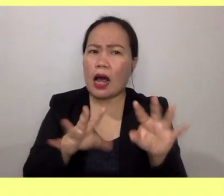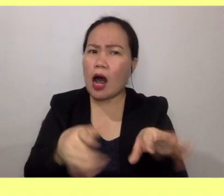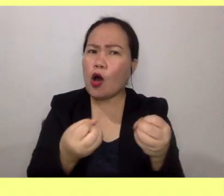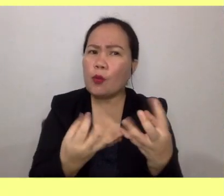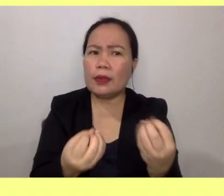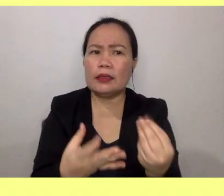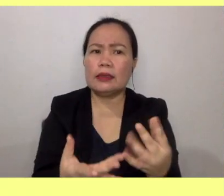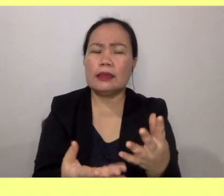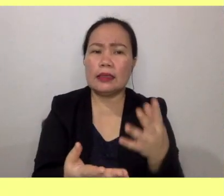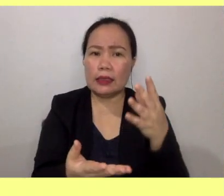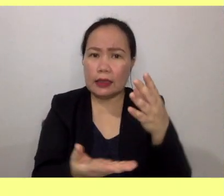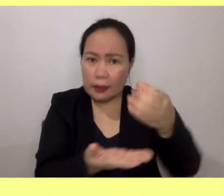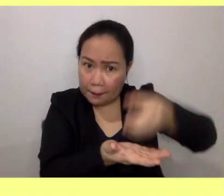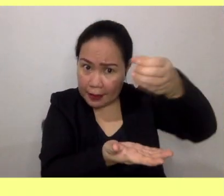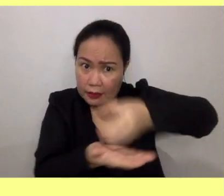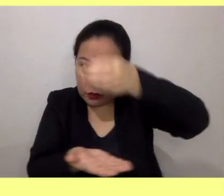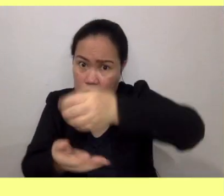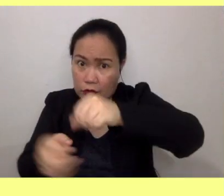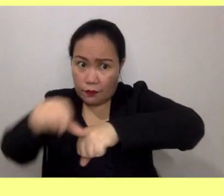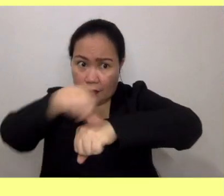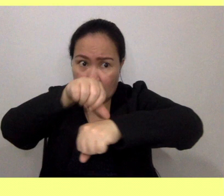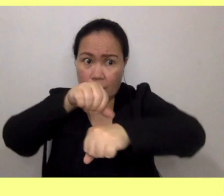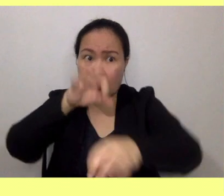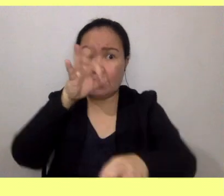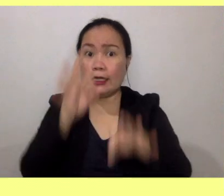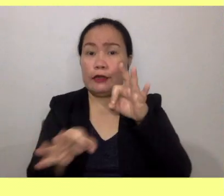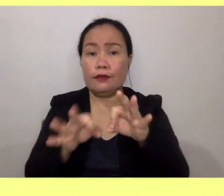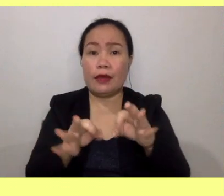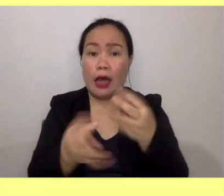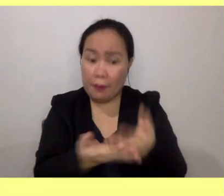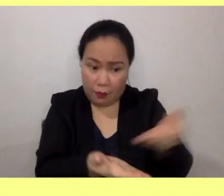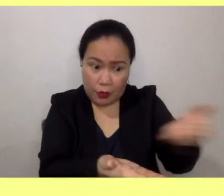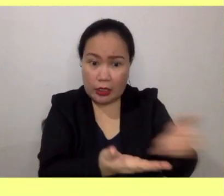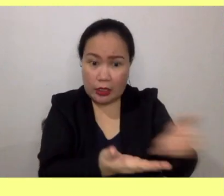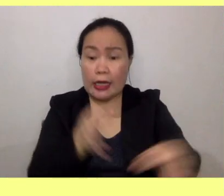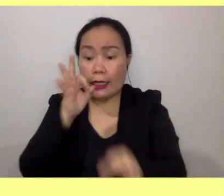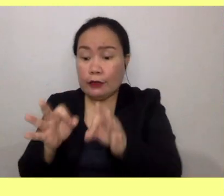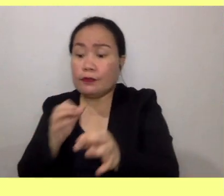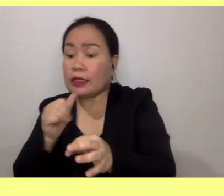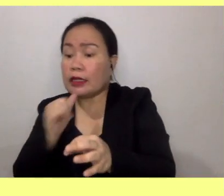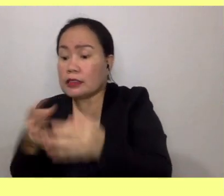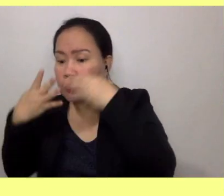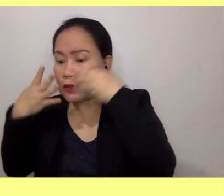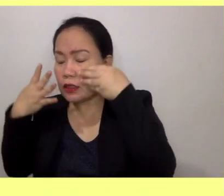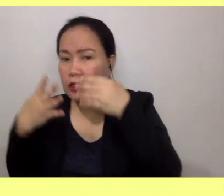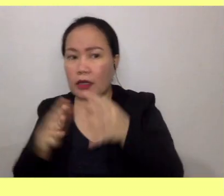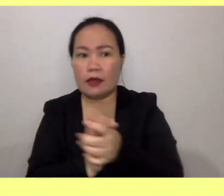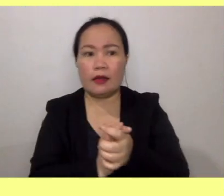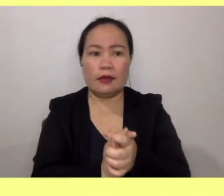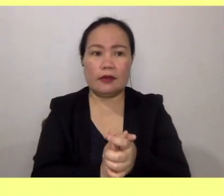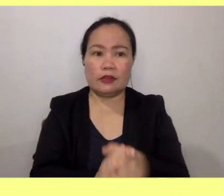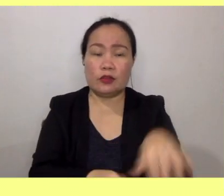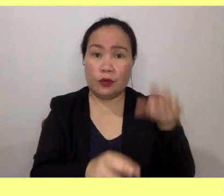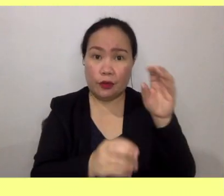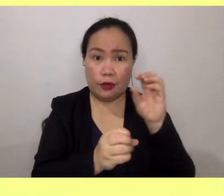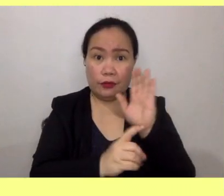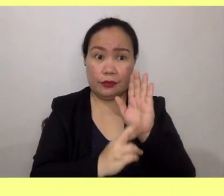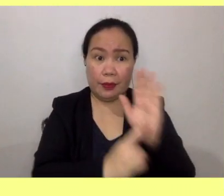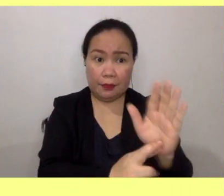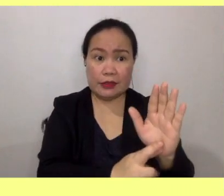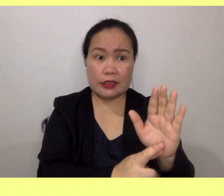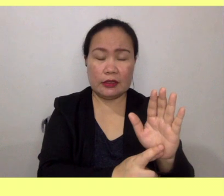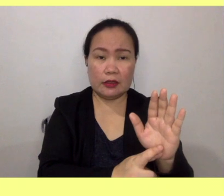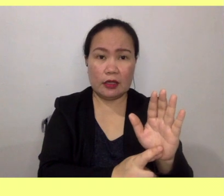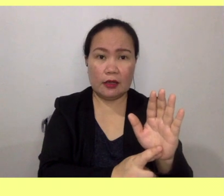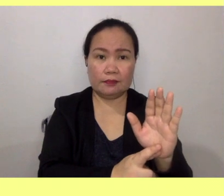ang kayang mabibili ng bottles of alcohol kung hindi sila bibili ng face mask? So, ibig